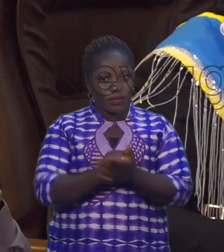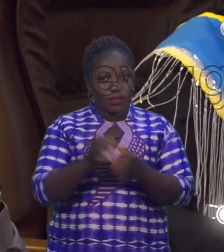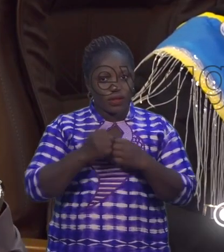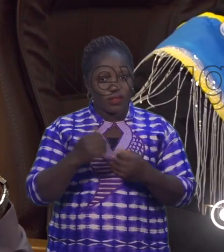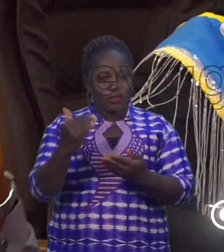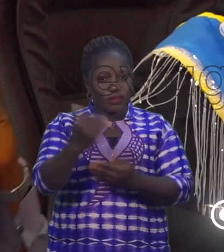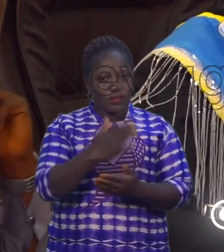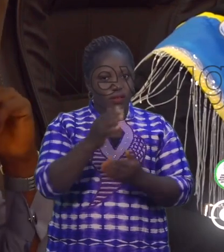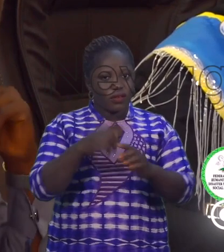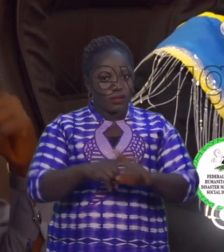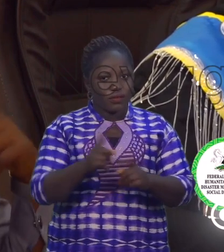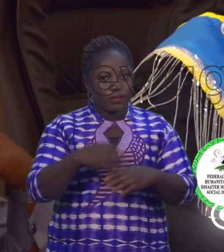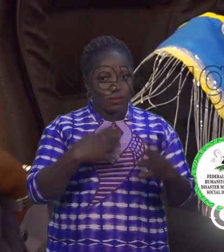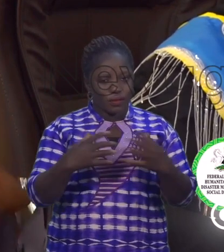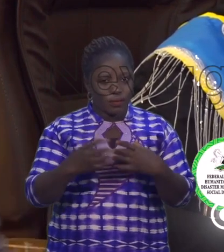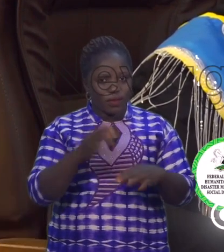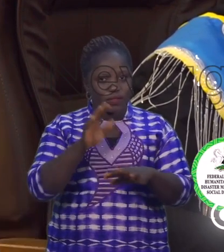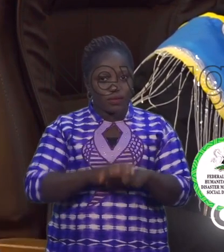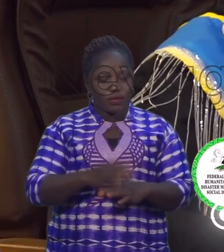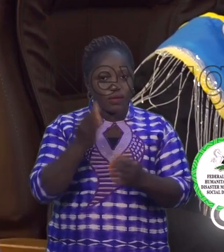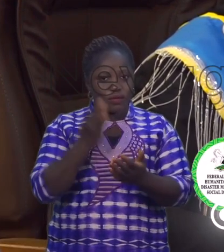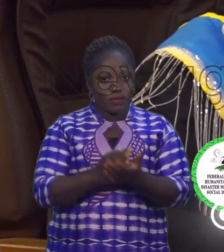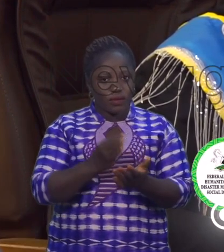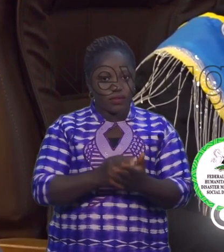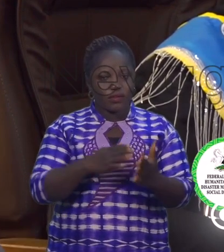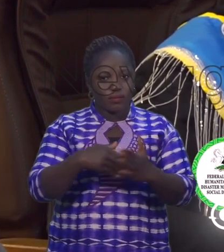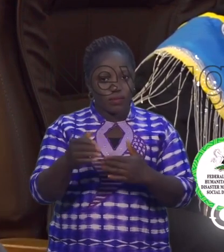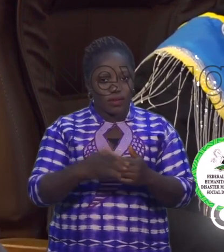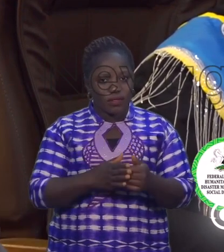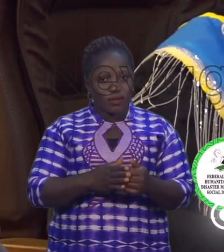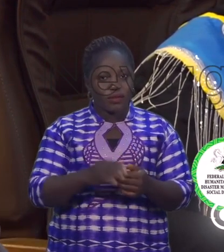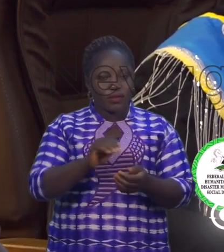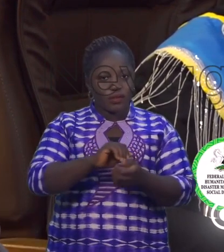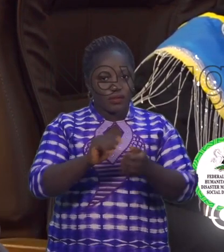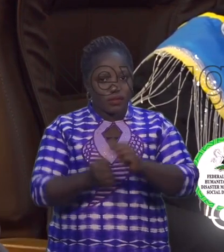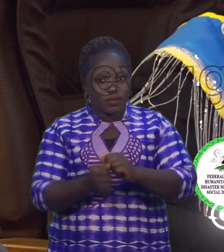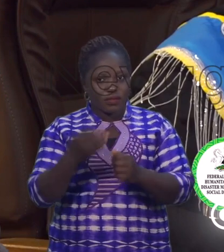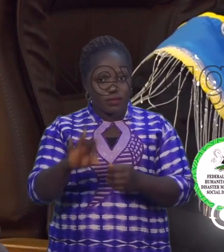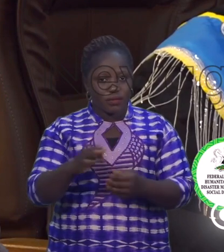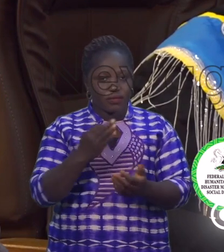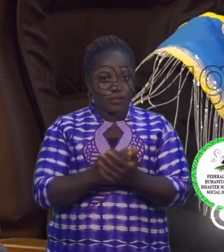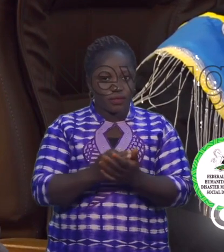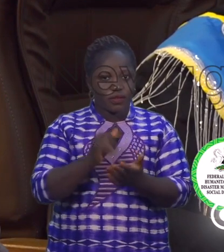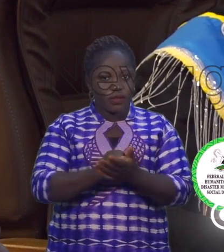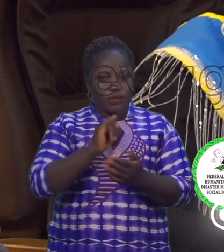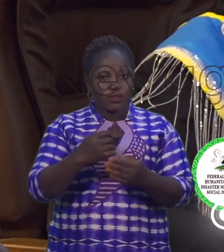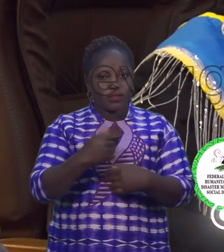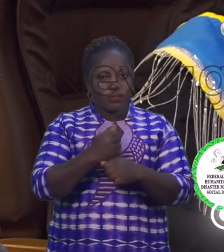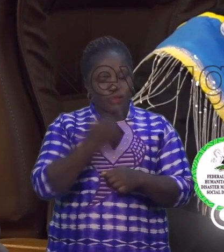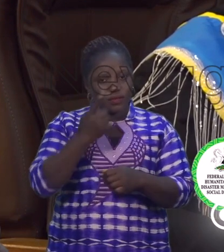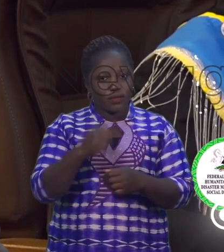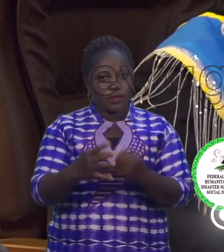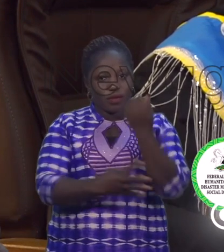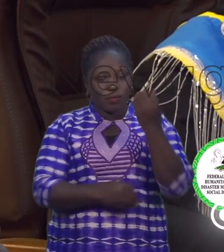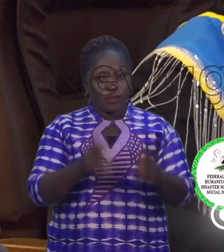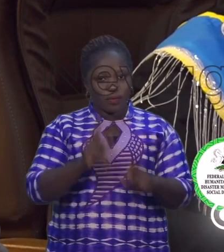several complaints over financial irregularities, diversion of funds meant for the poor people of Nigeria by